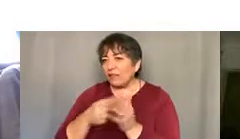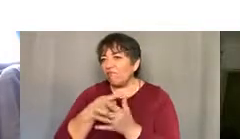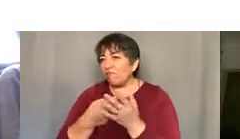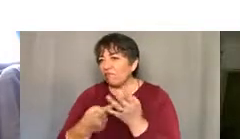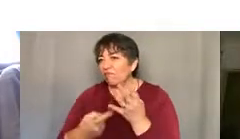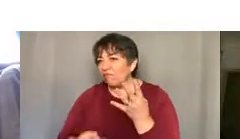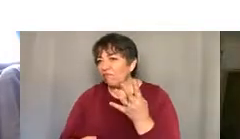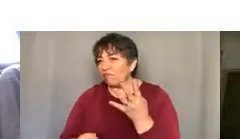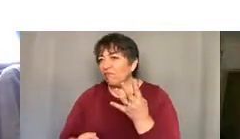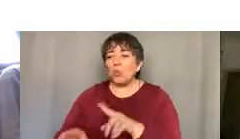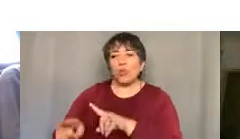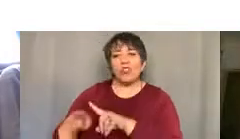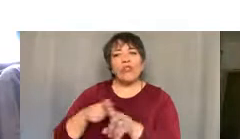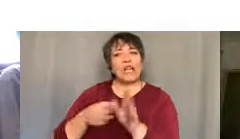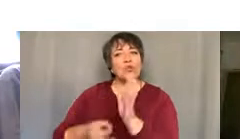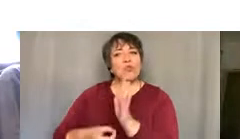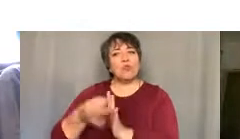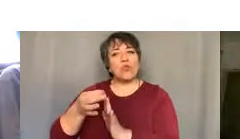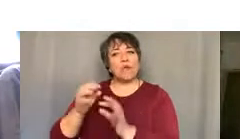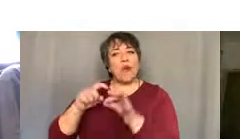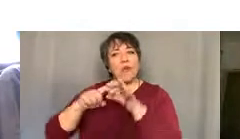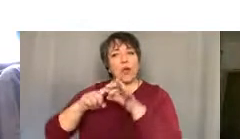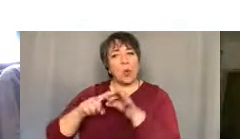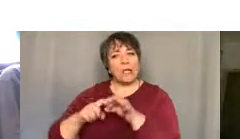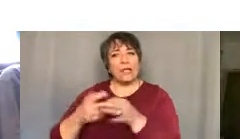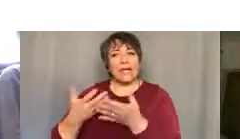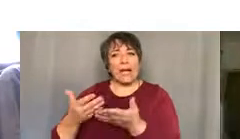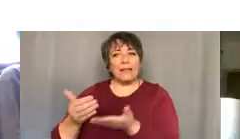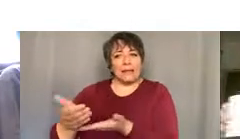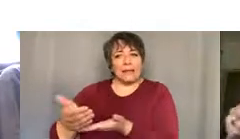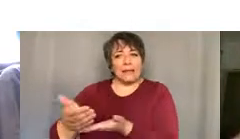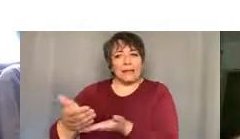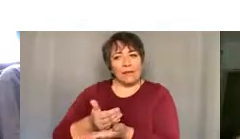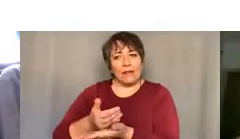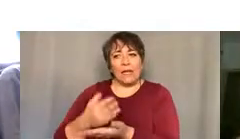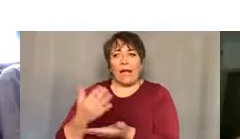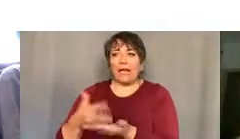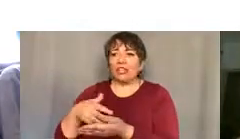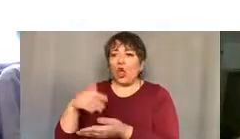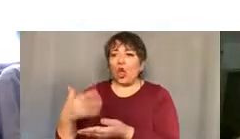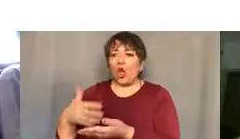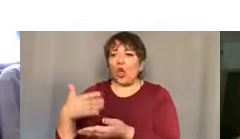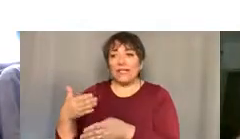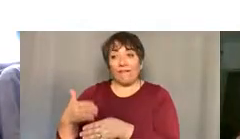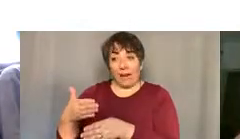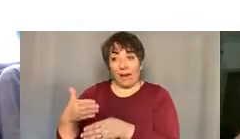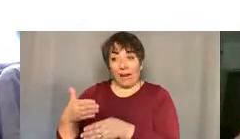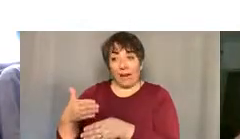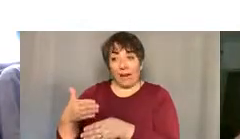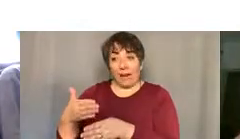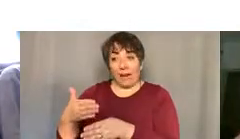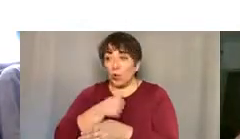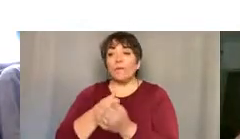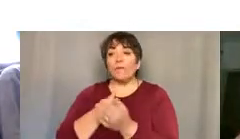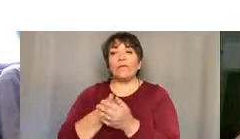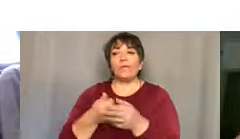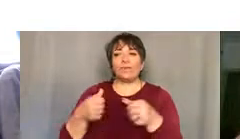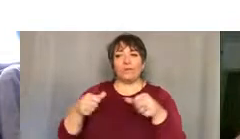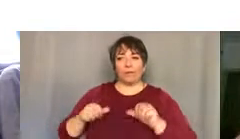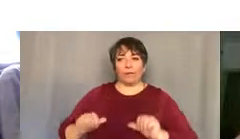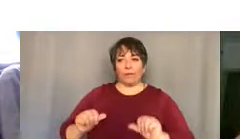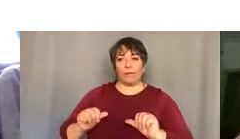quality, safety and cost-effective use of medicines. And then we've also got the repeat prescribing project, which Mark